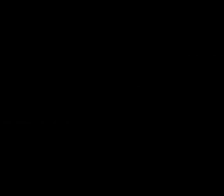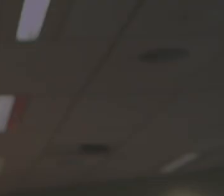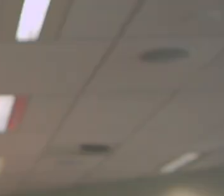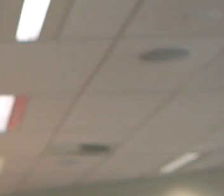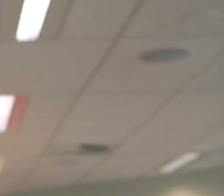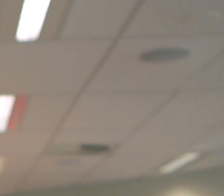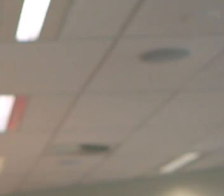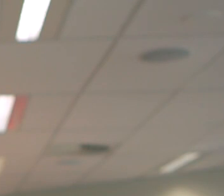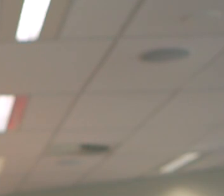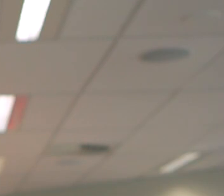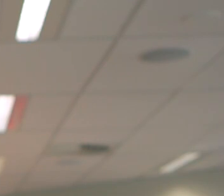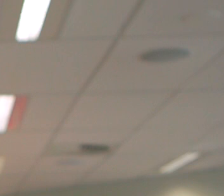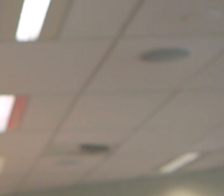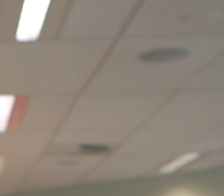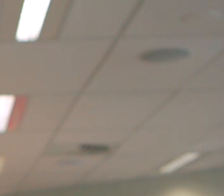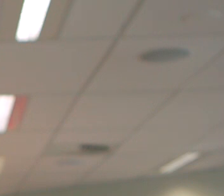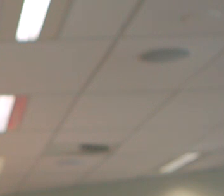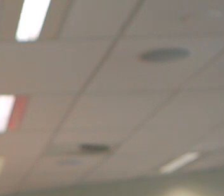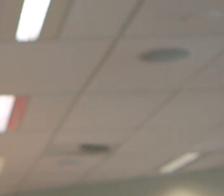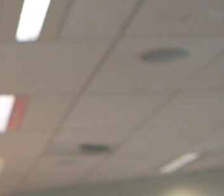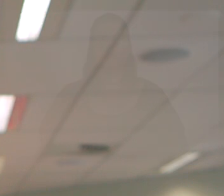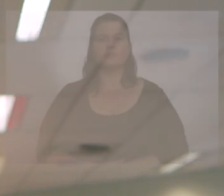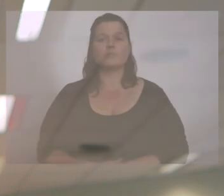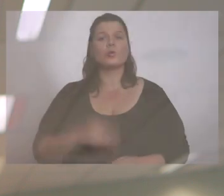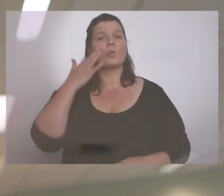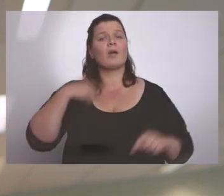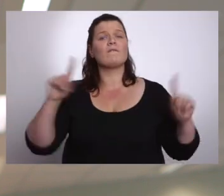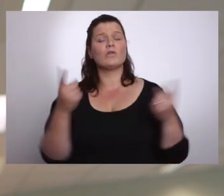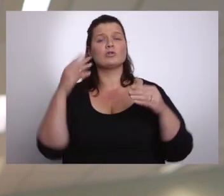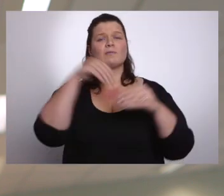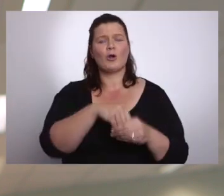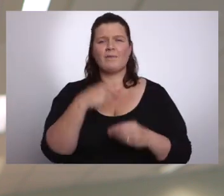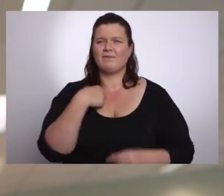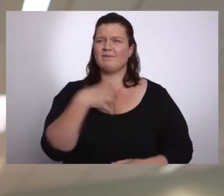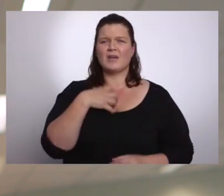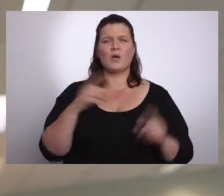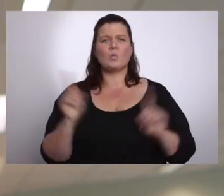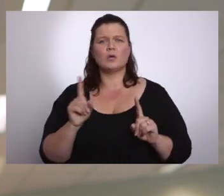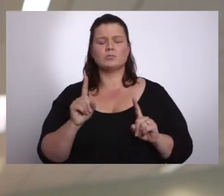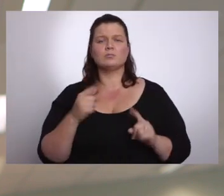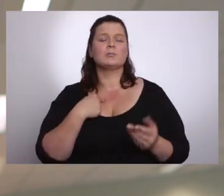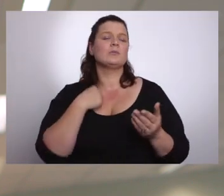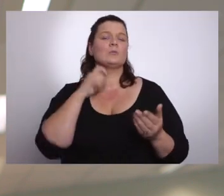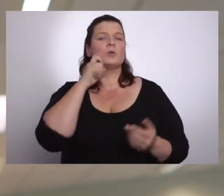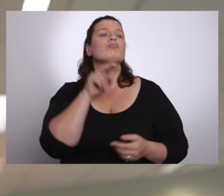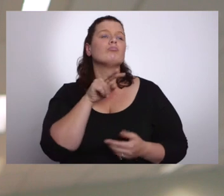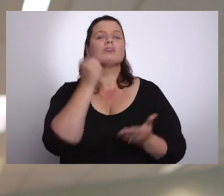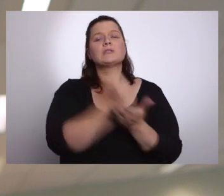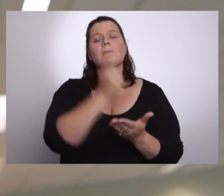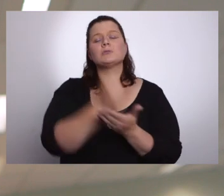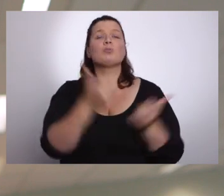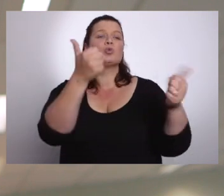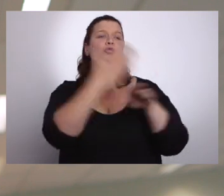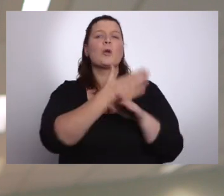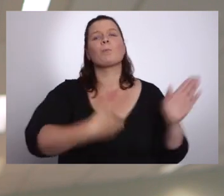juror. Being a part of all this, my one worry coming in, and my one worry still slightly, is that